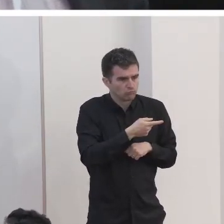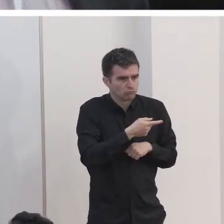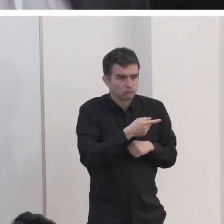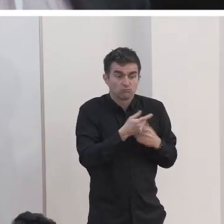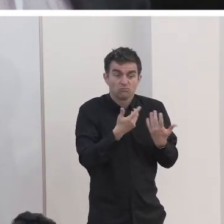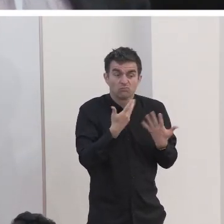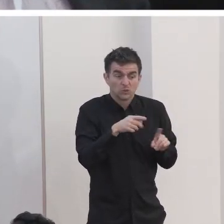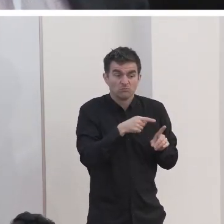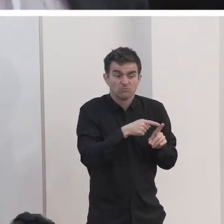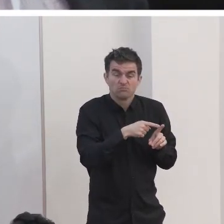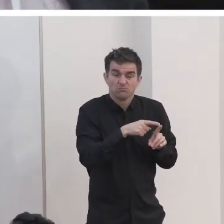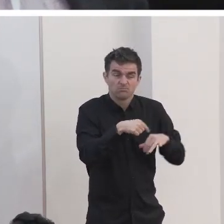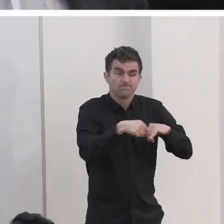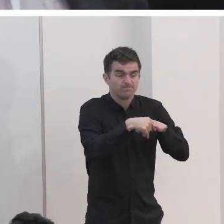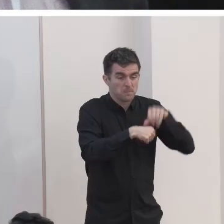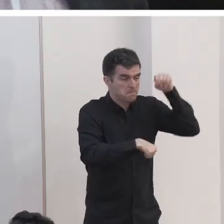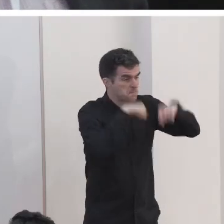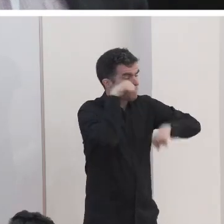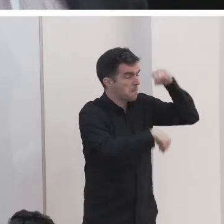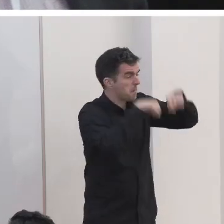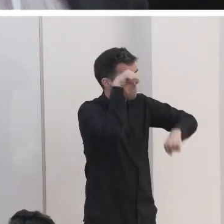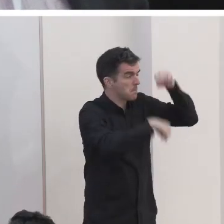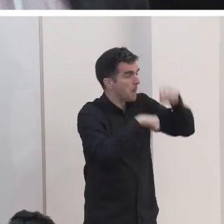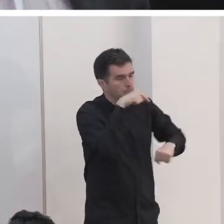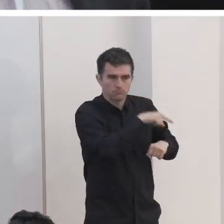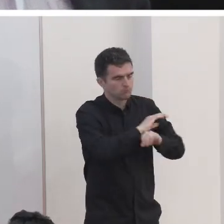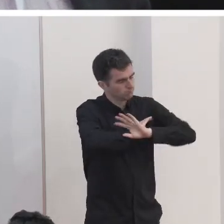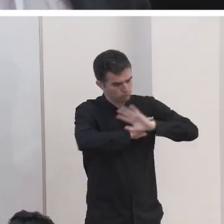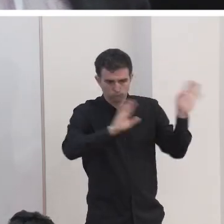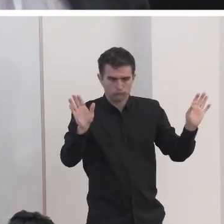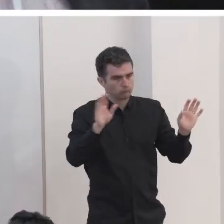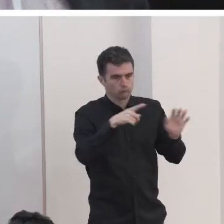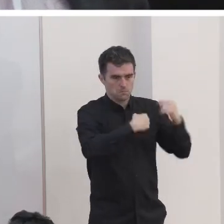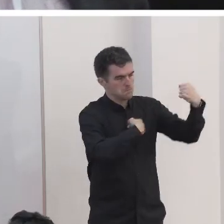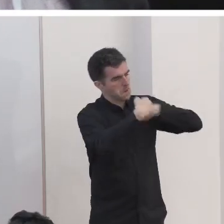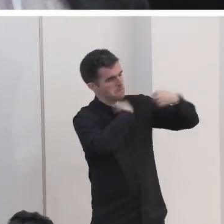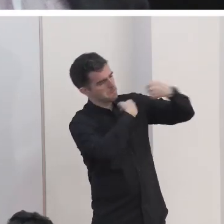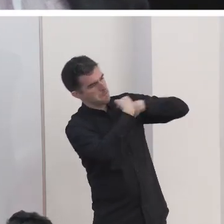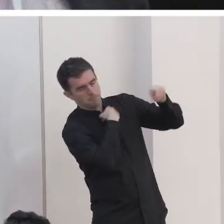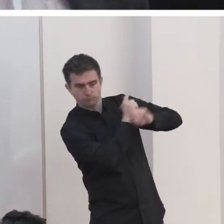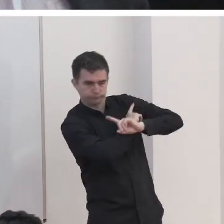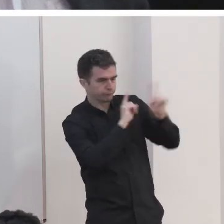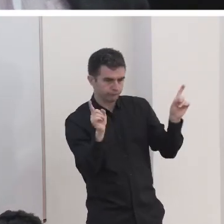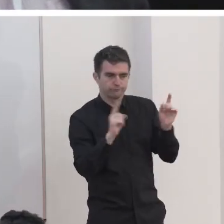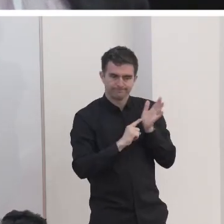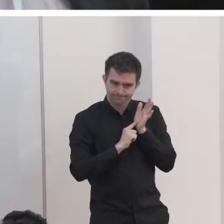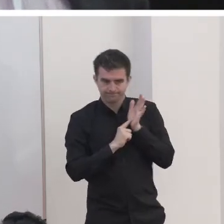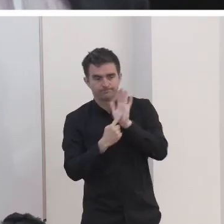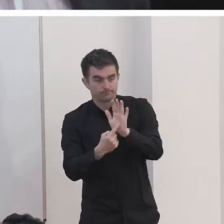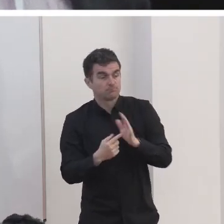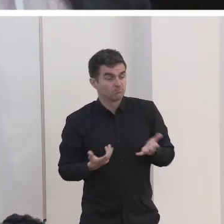the woman's lawyer argument that, did he see? You know, for me, sitting